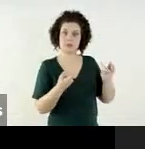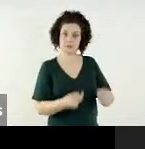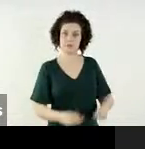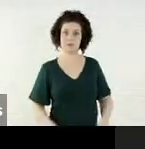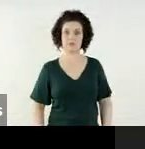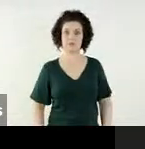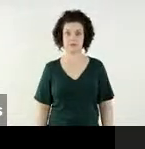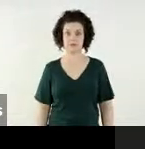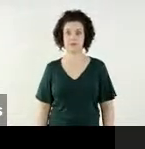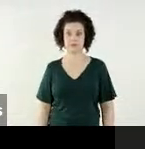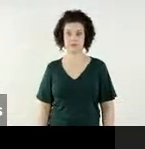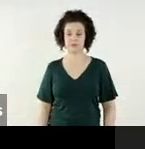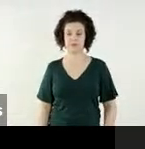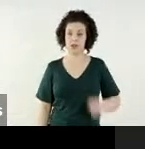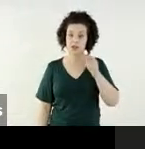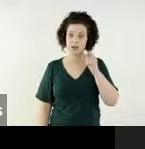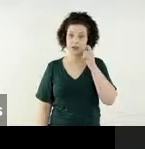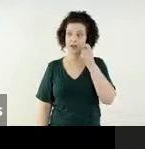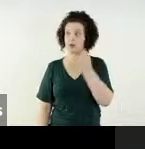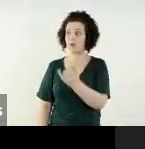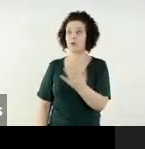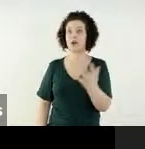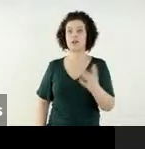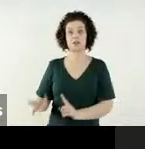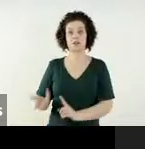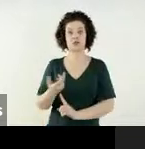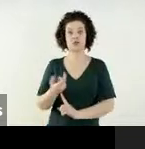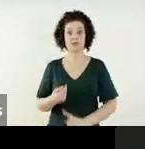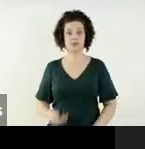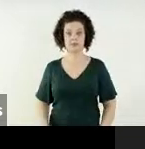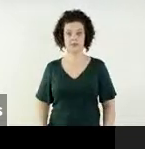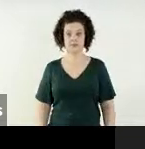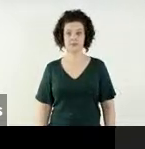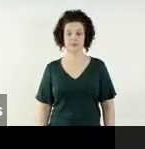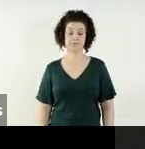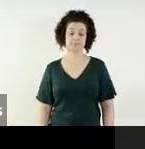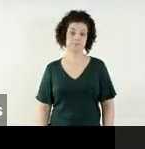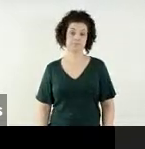know, investigating the spaces in which they themselves work.